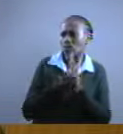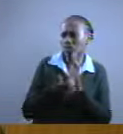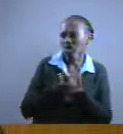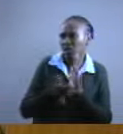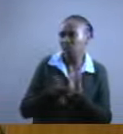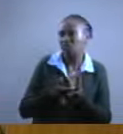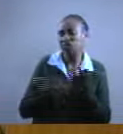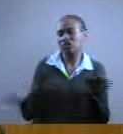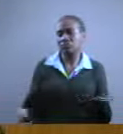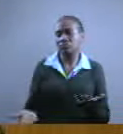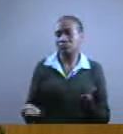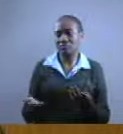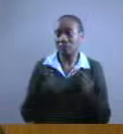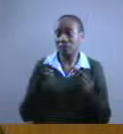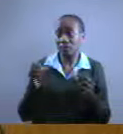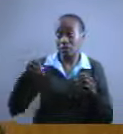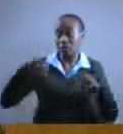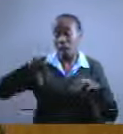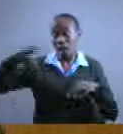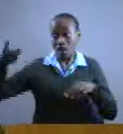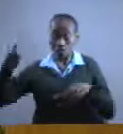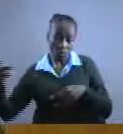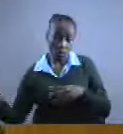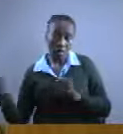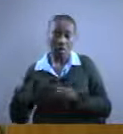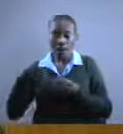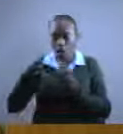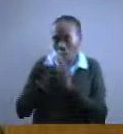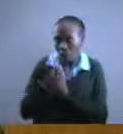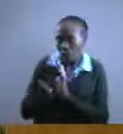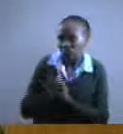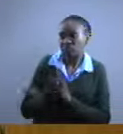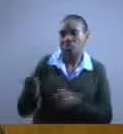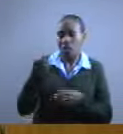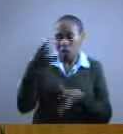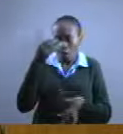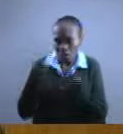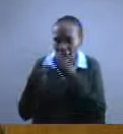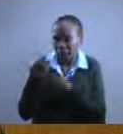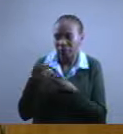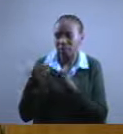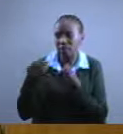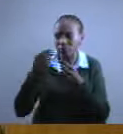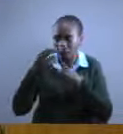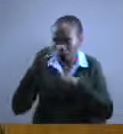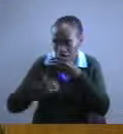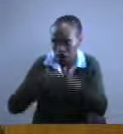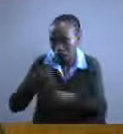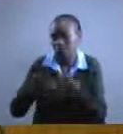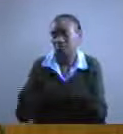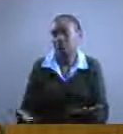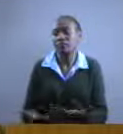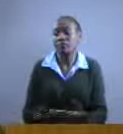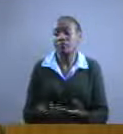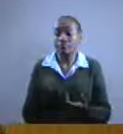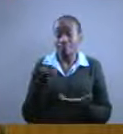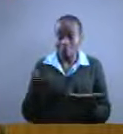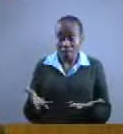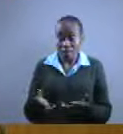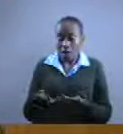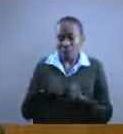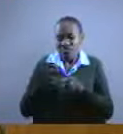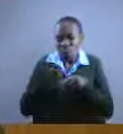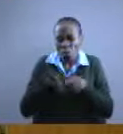a routine learning associated with an ongoing processes. Hence, certain specific forms of